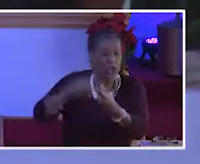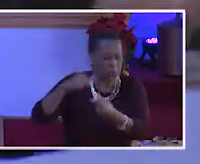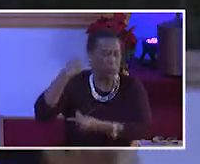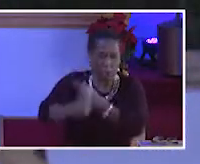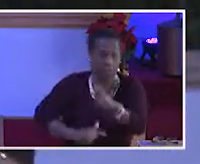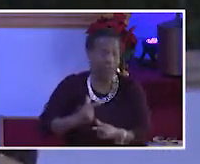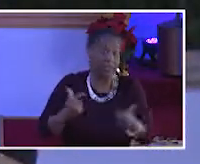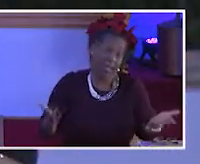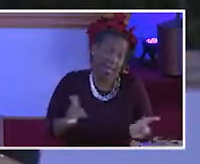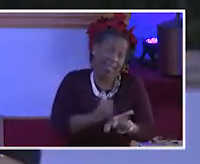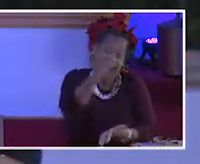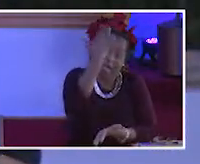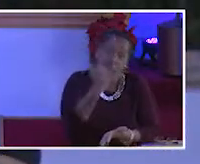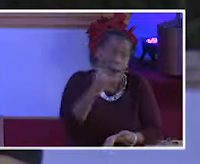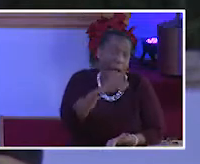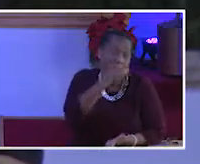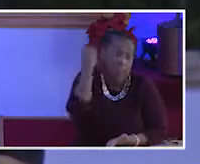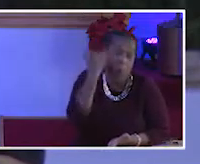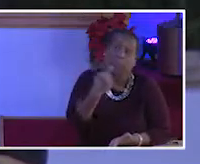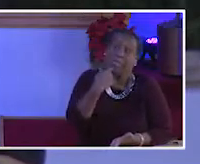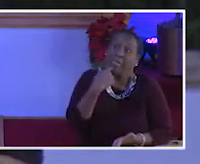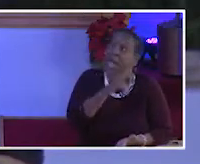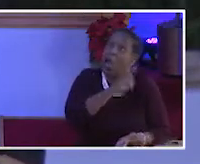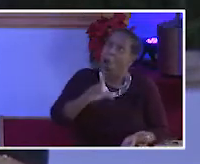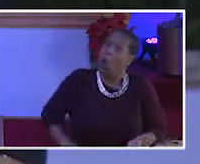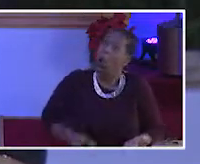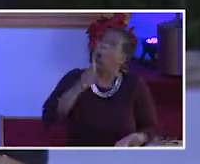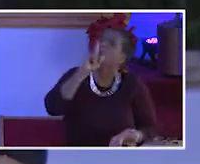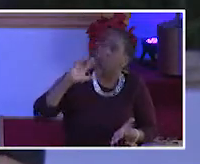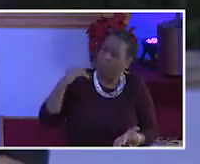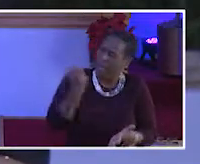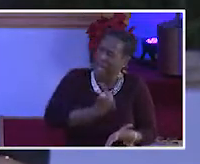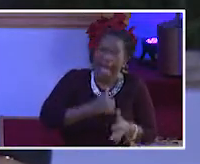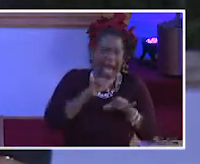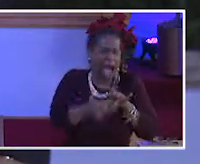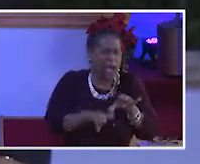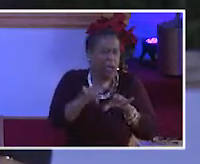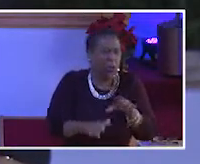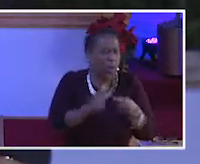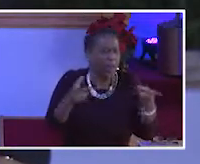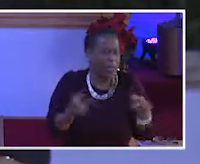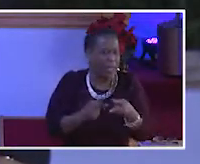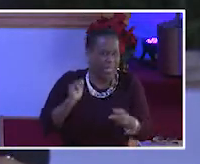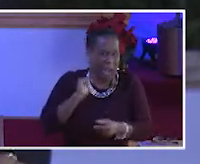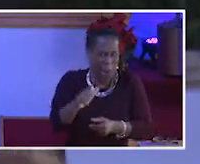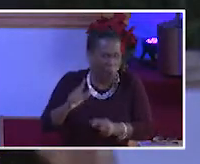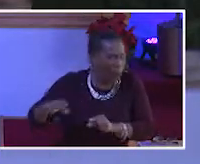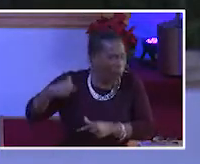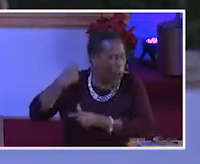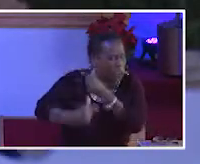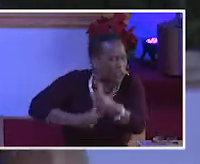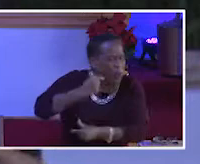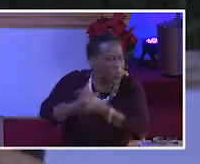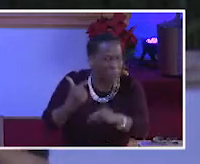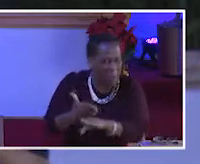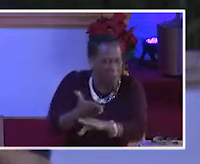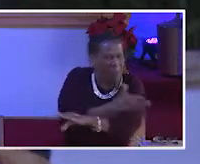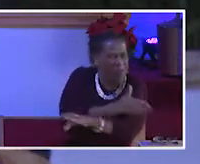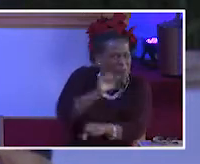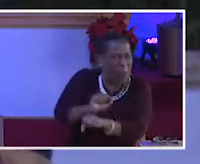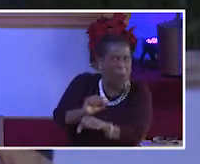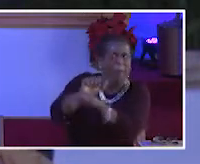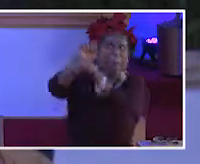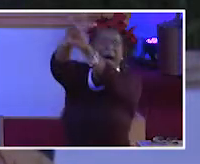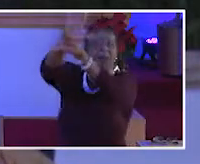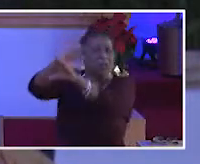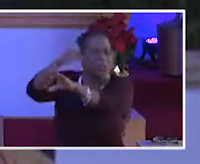No wonder Moses said, "Lord, you have been our dwelling place in all generations. Before the mountains were brought forth,